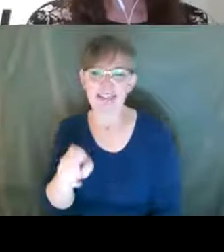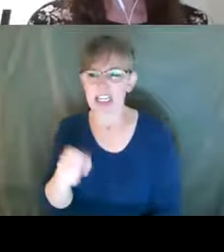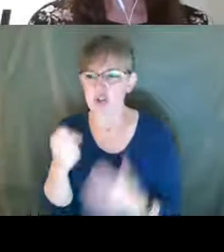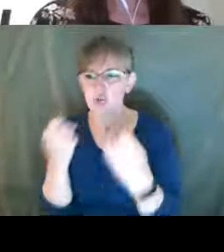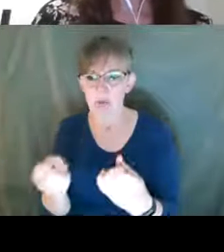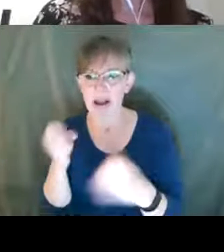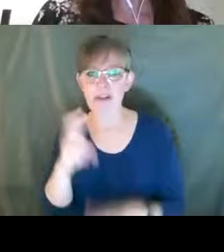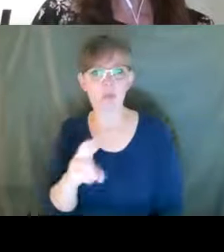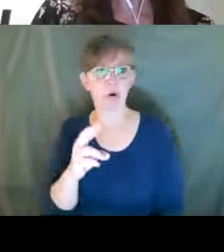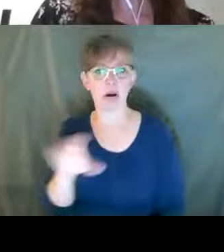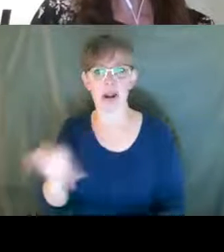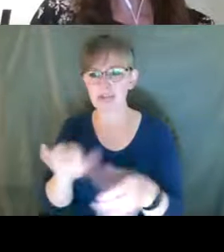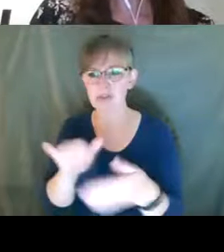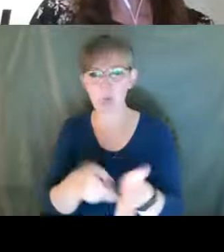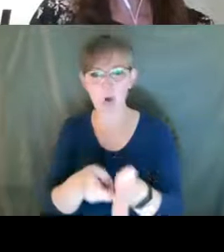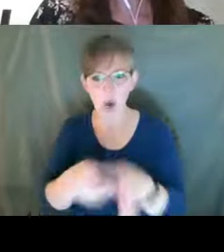drinking.